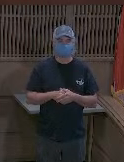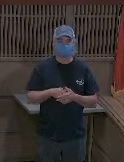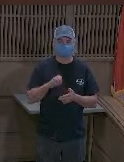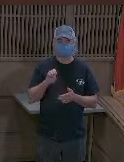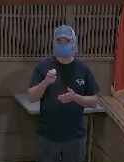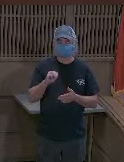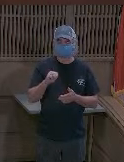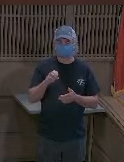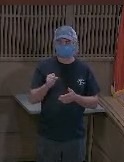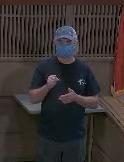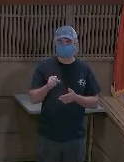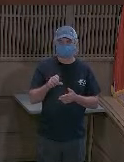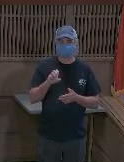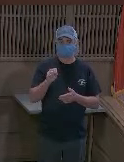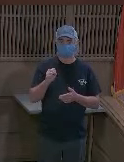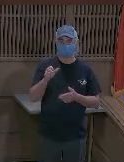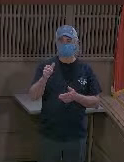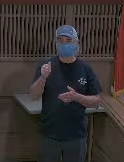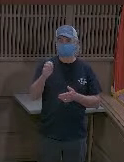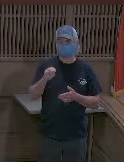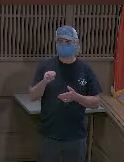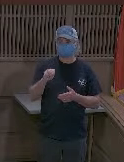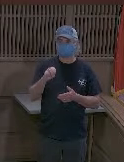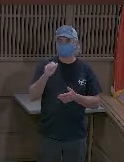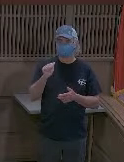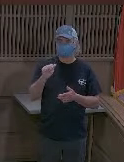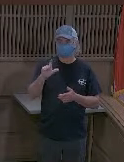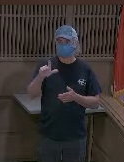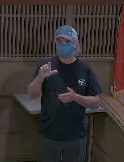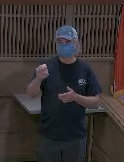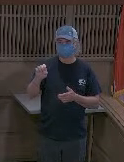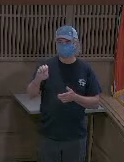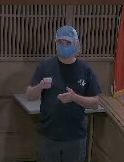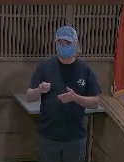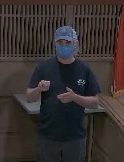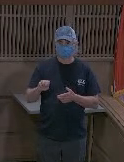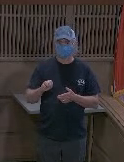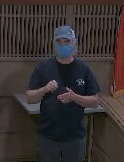today, Mr. Sam Allen. Come forward, please.